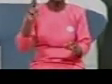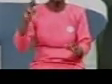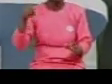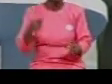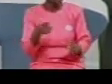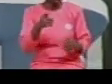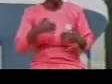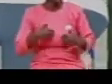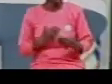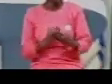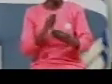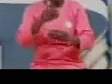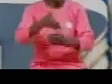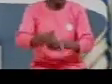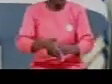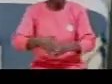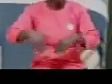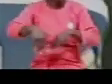you cross over.